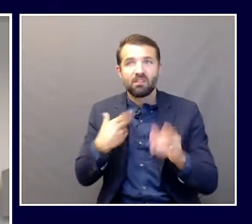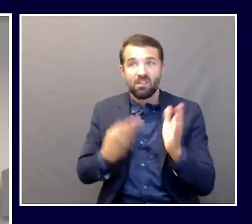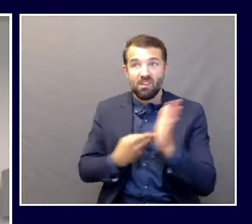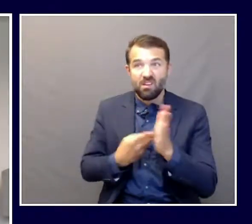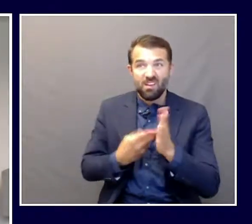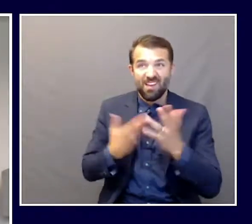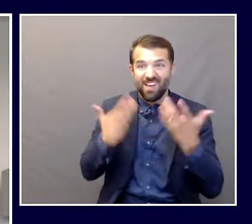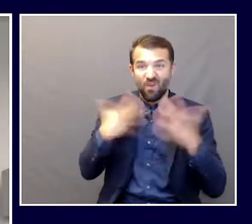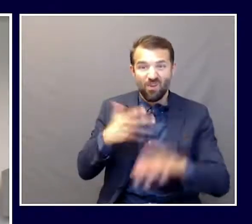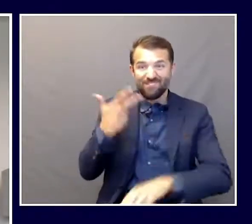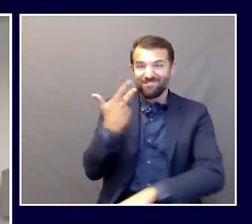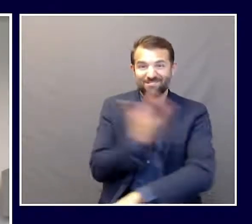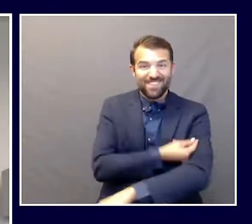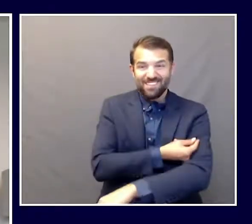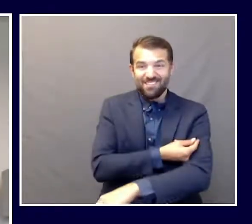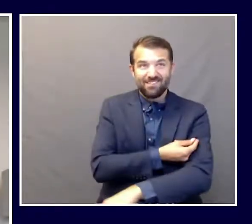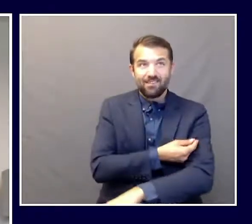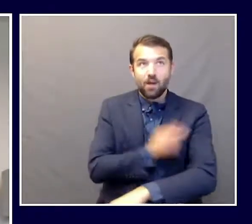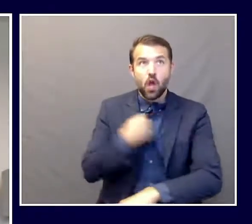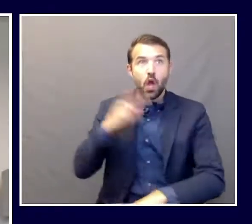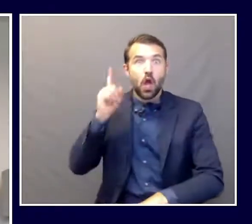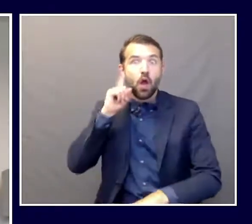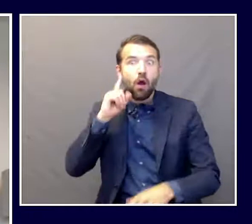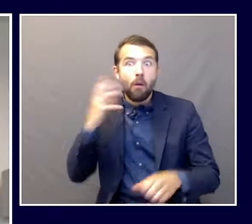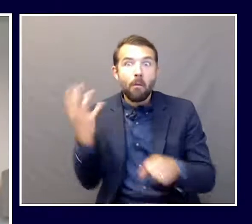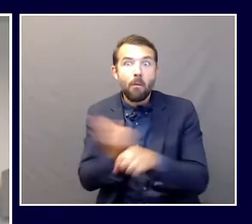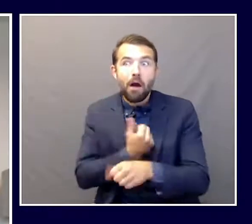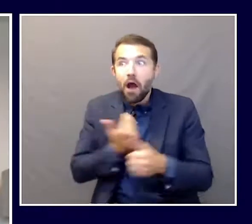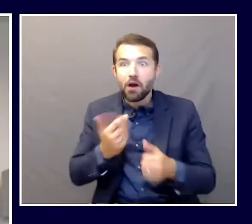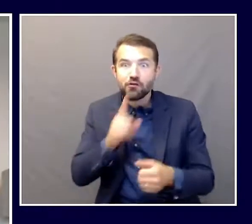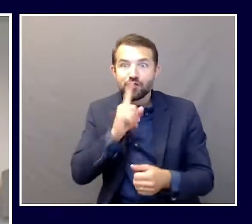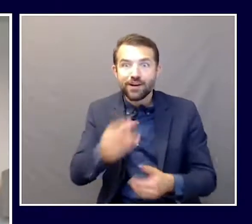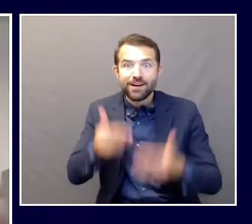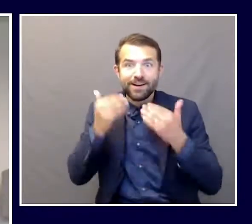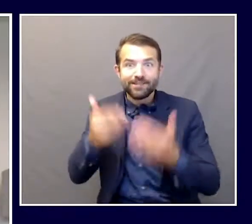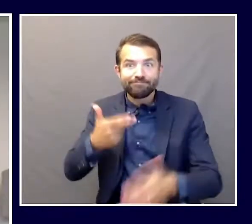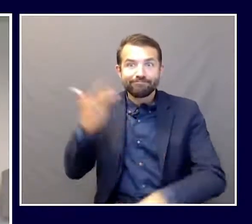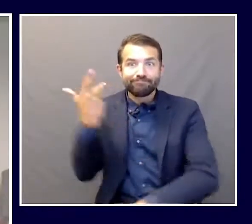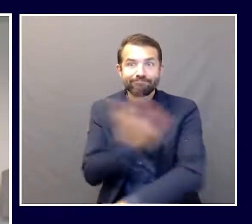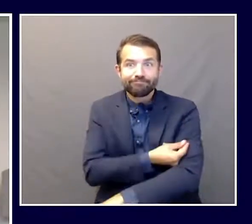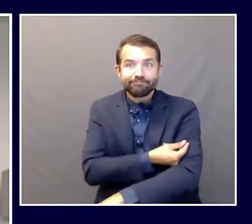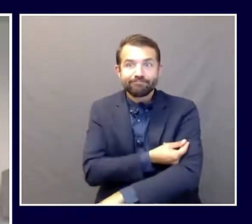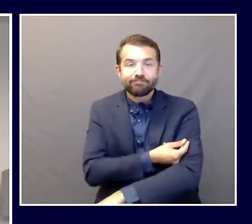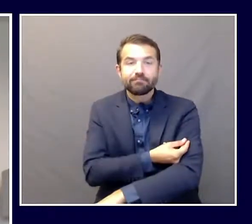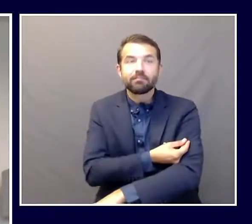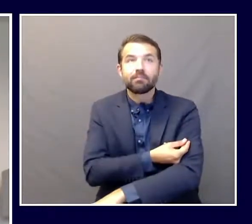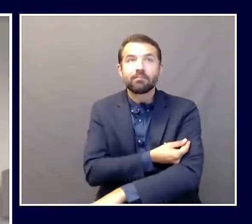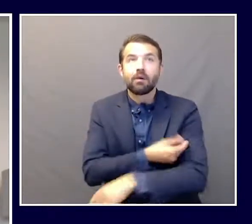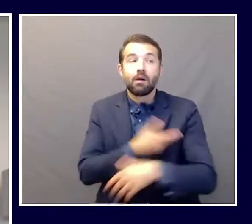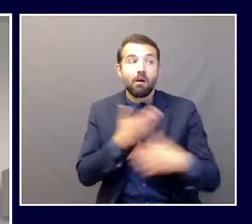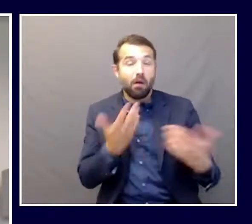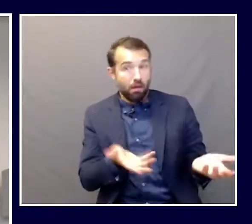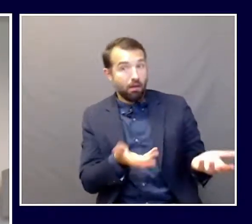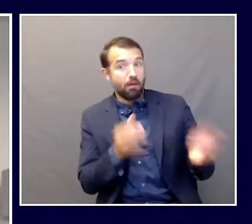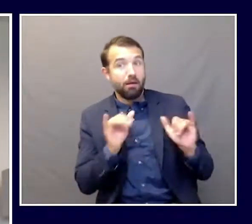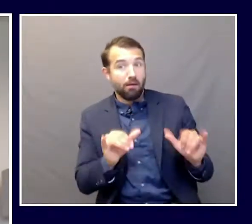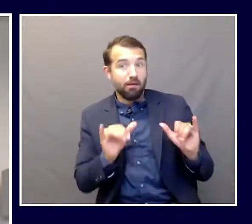signed up to go ahead and get vaccinated. Let's see if that unfolds here in Maine, but I think that's the ethos that we're looking at.